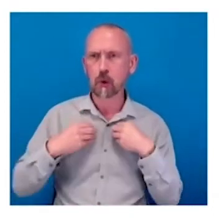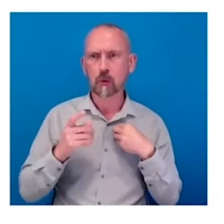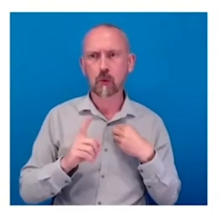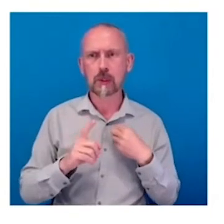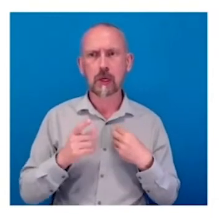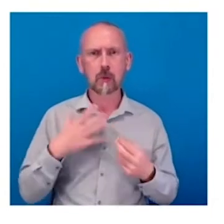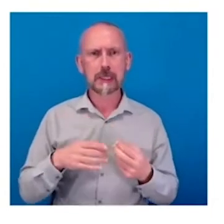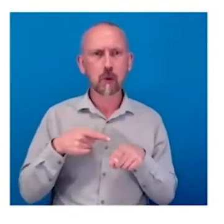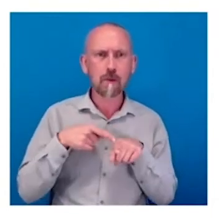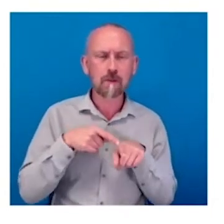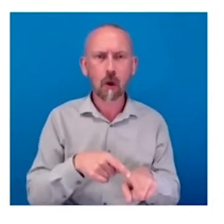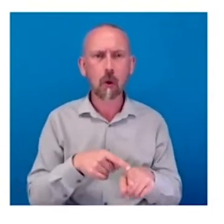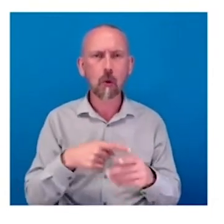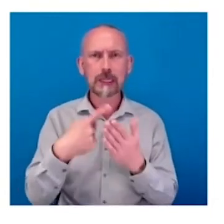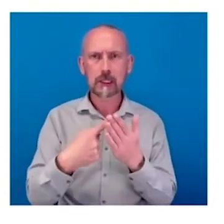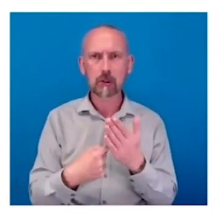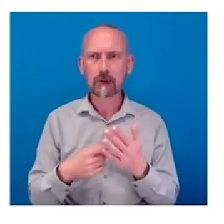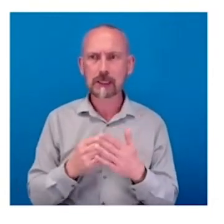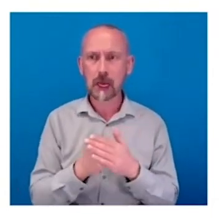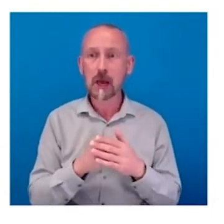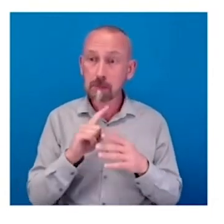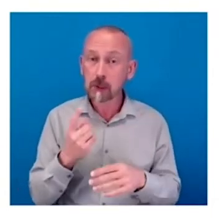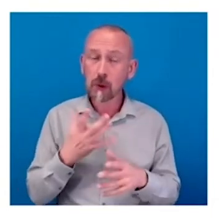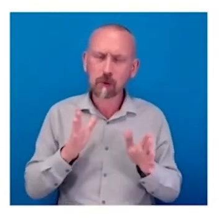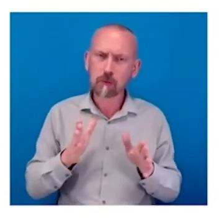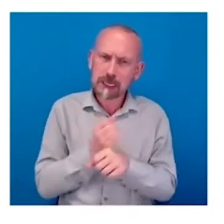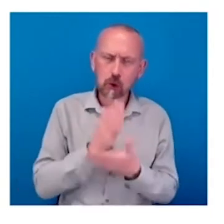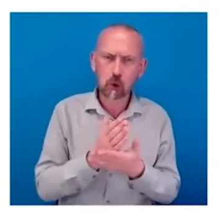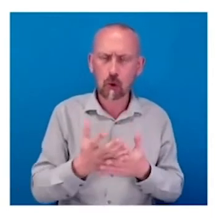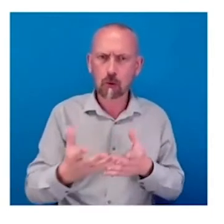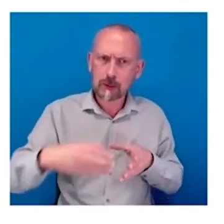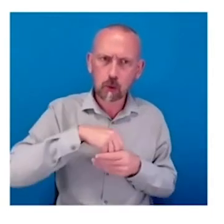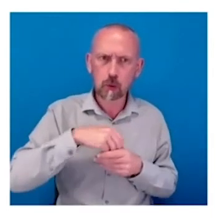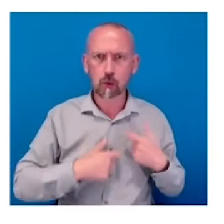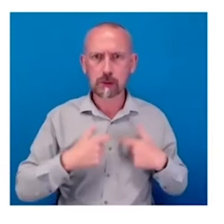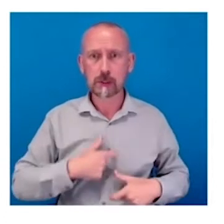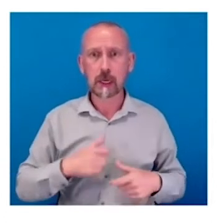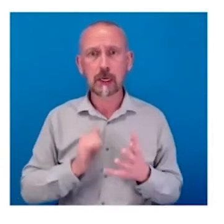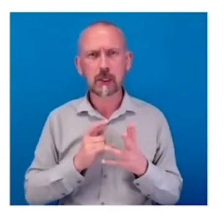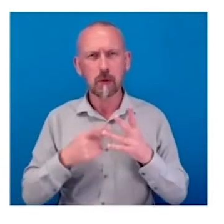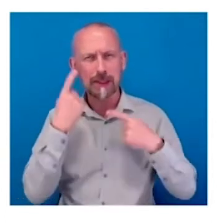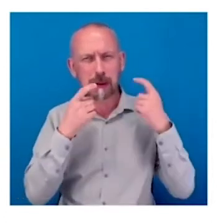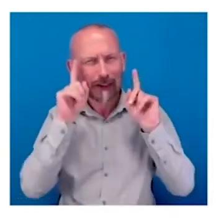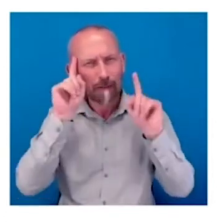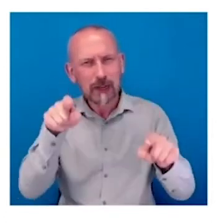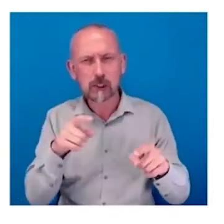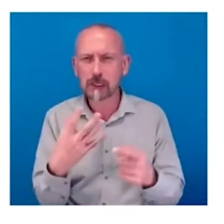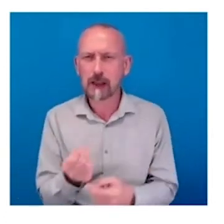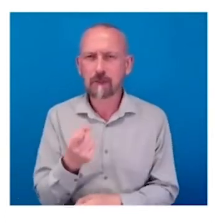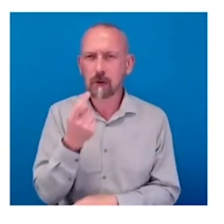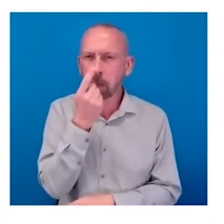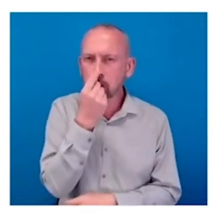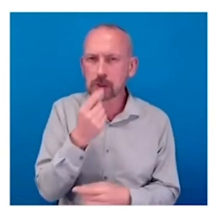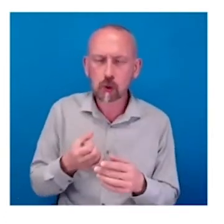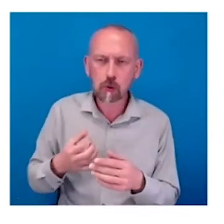very human-centric way, we give ourselves the opportunity to come up with innovation that has the potential to benefit